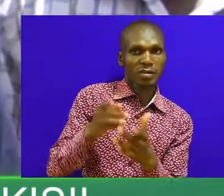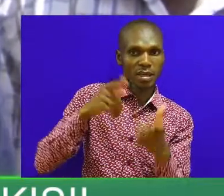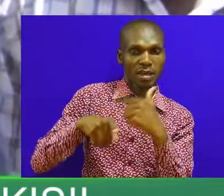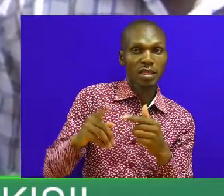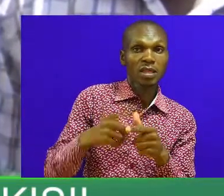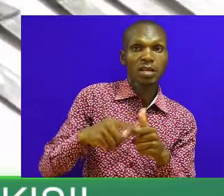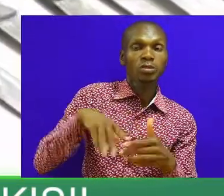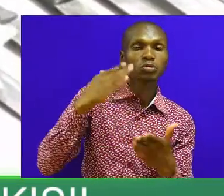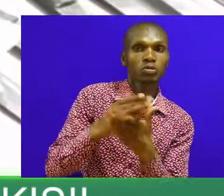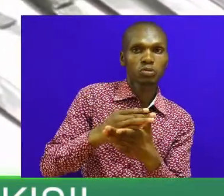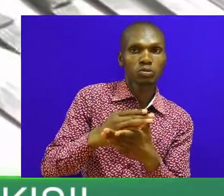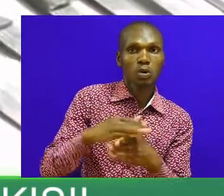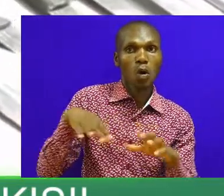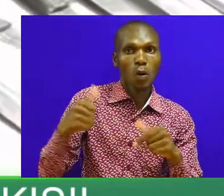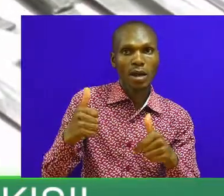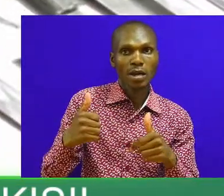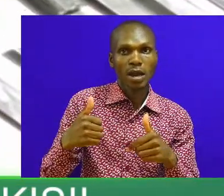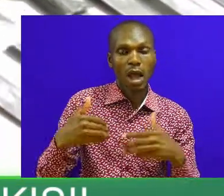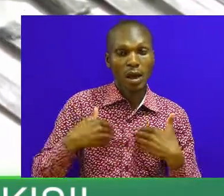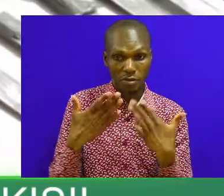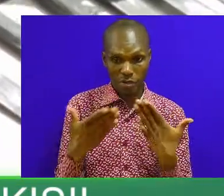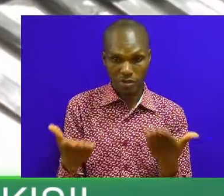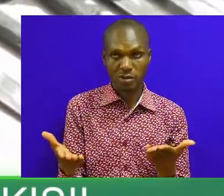and successfully recovered